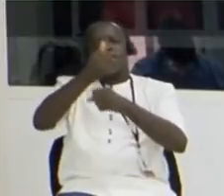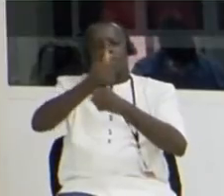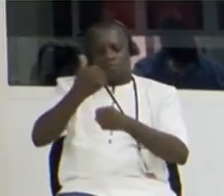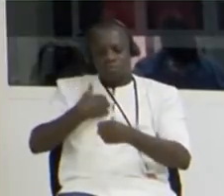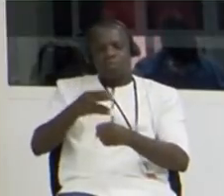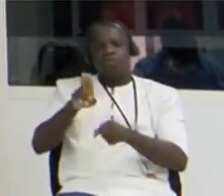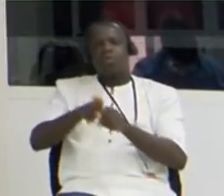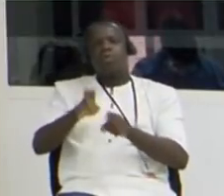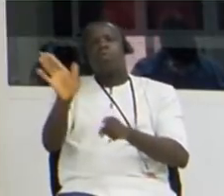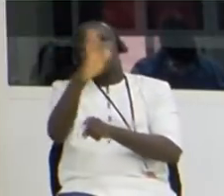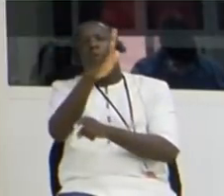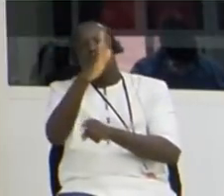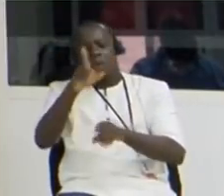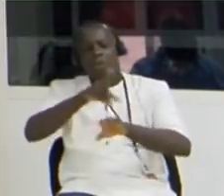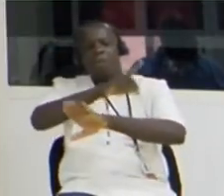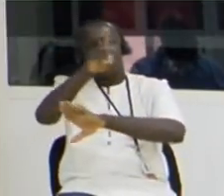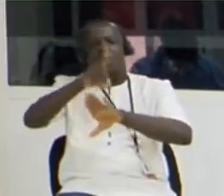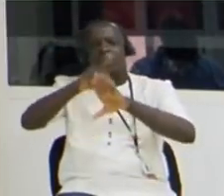ushers.